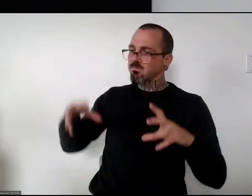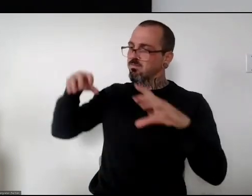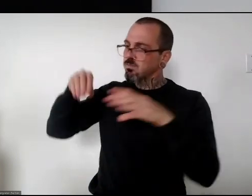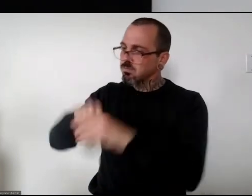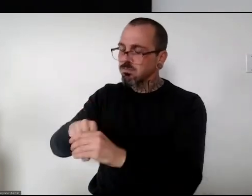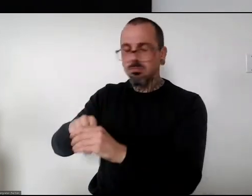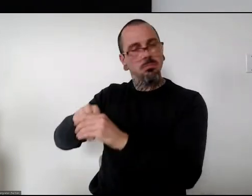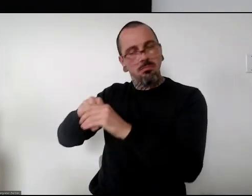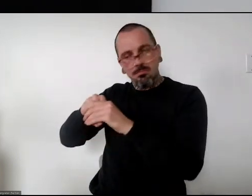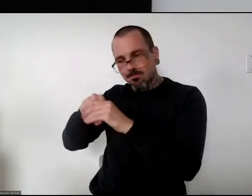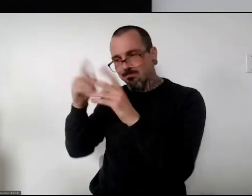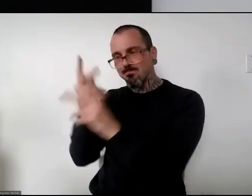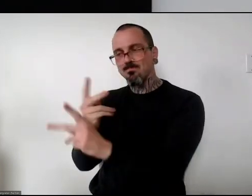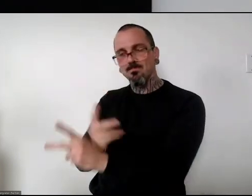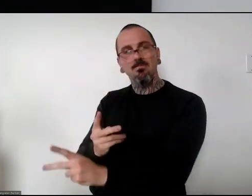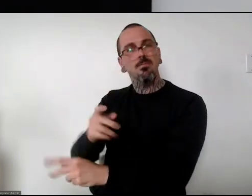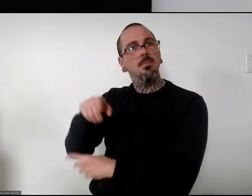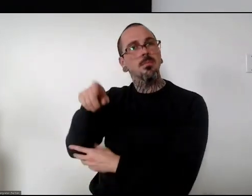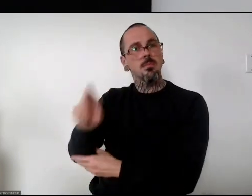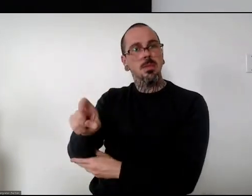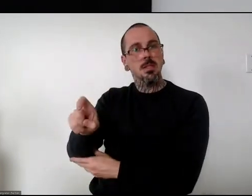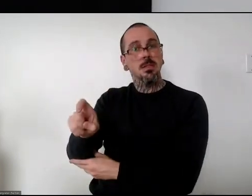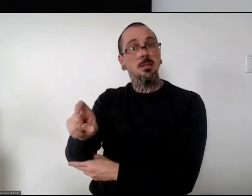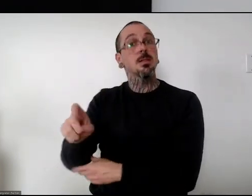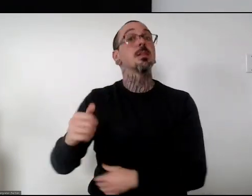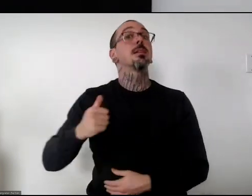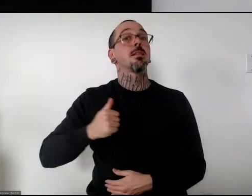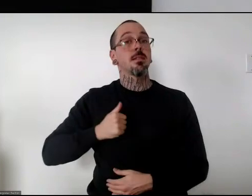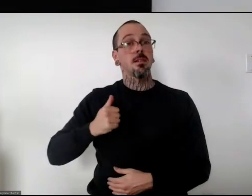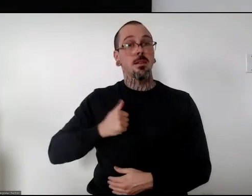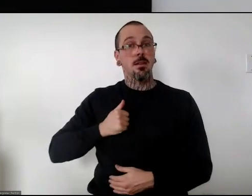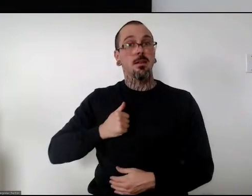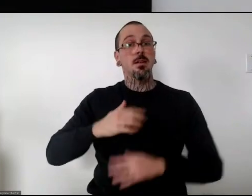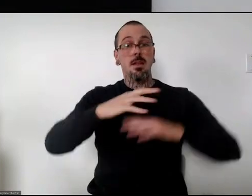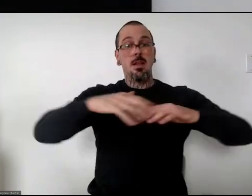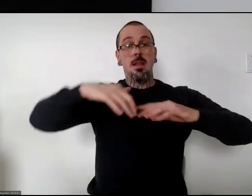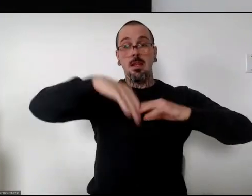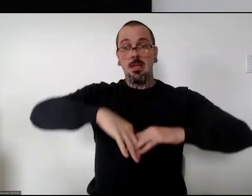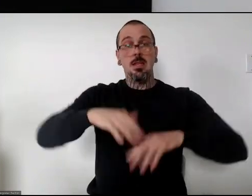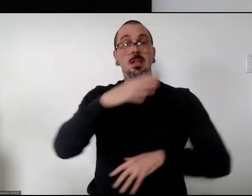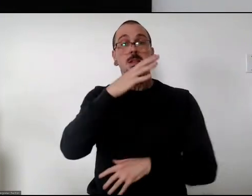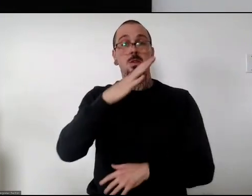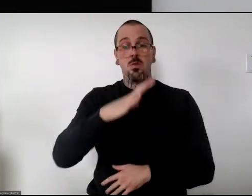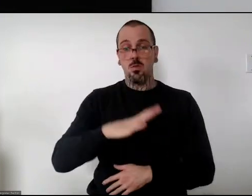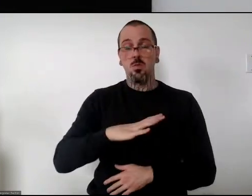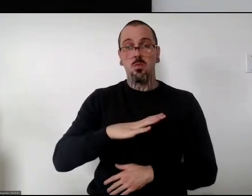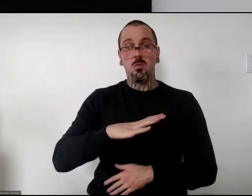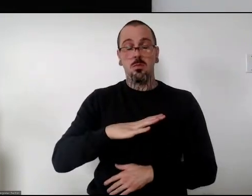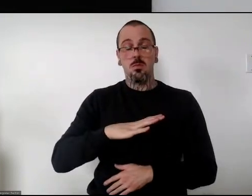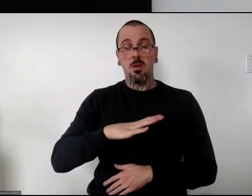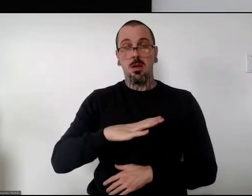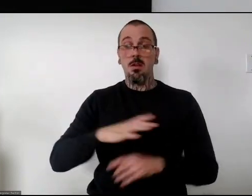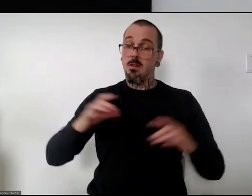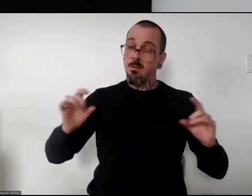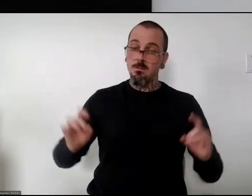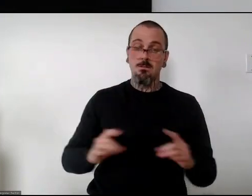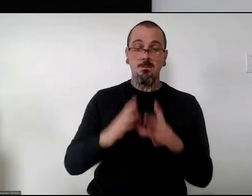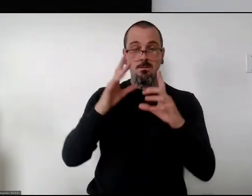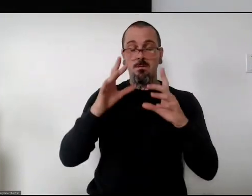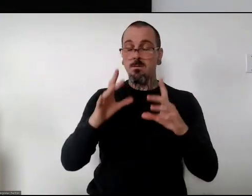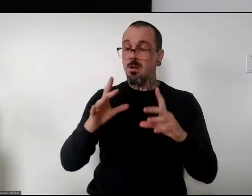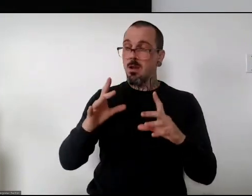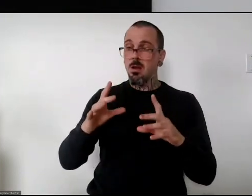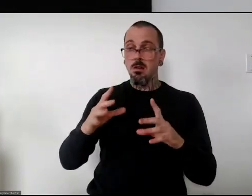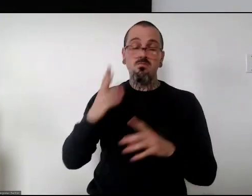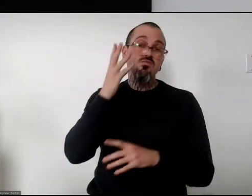women are over 3 times more likely to be a victim of a violent crime than